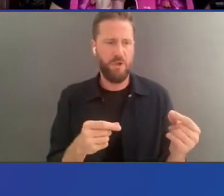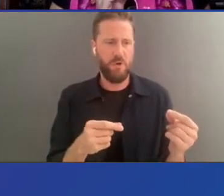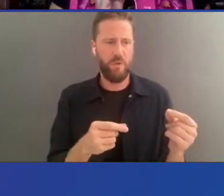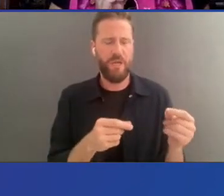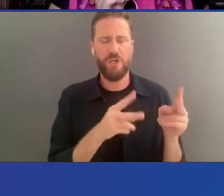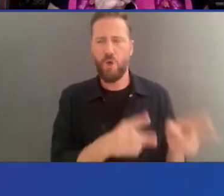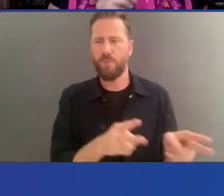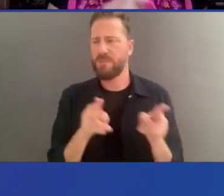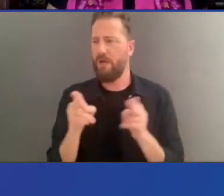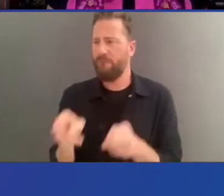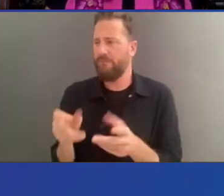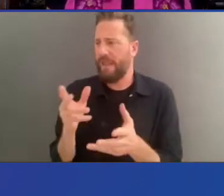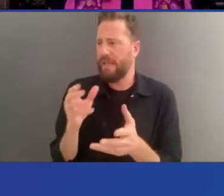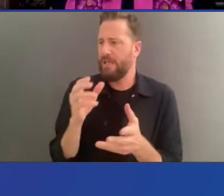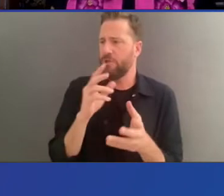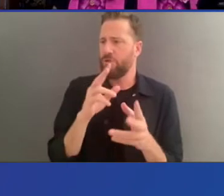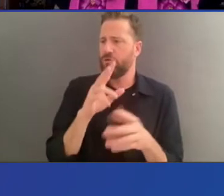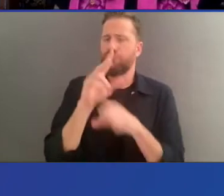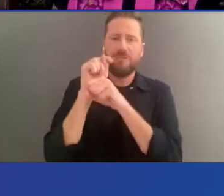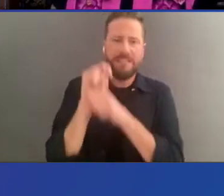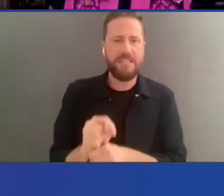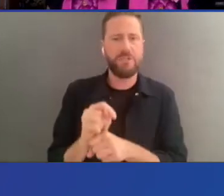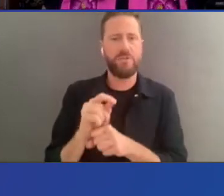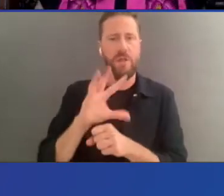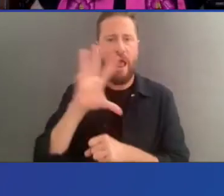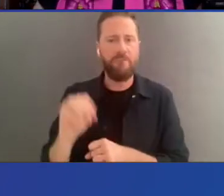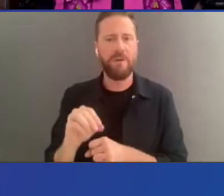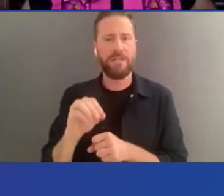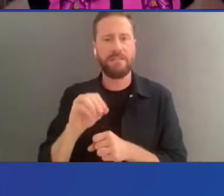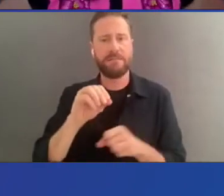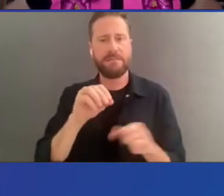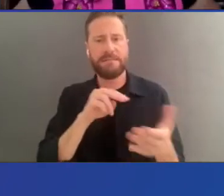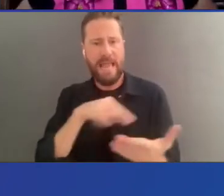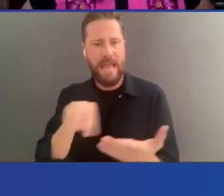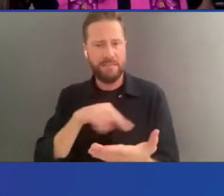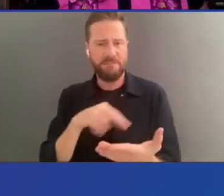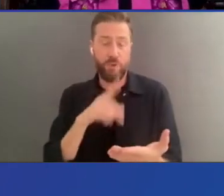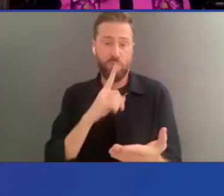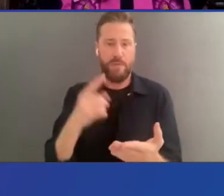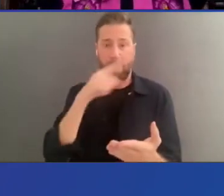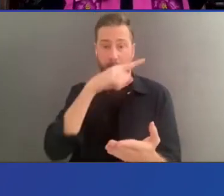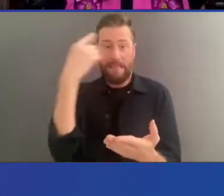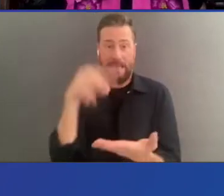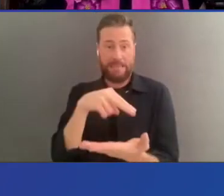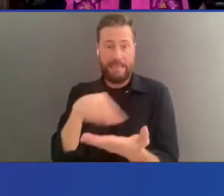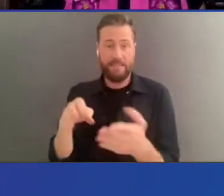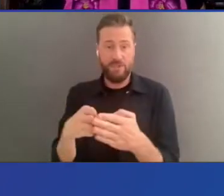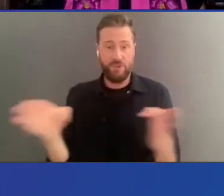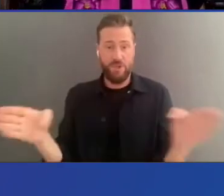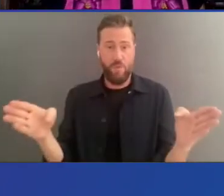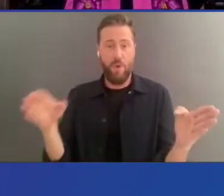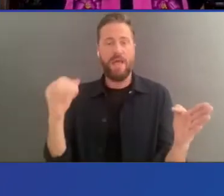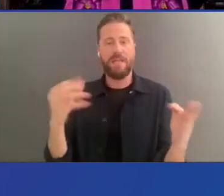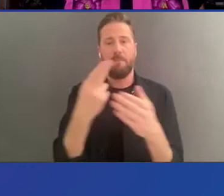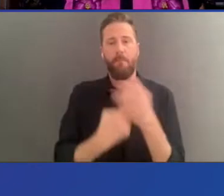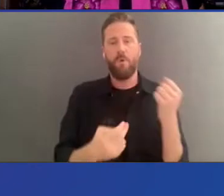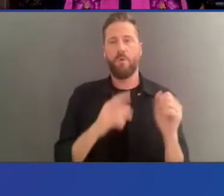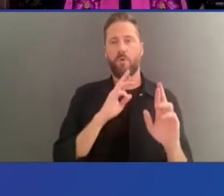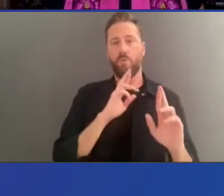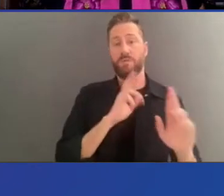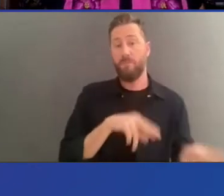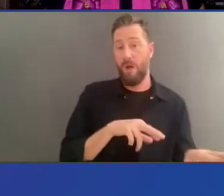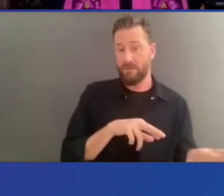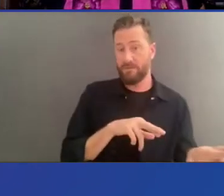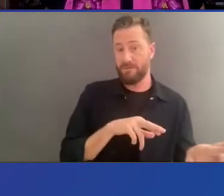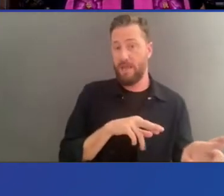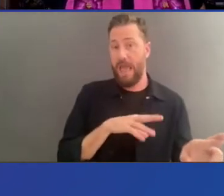traditional African dance and just Black dance in general, it's both a response as